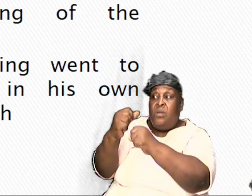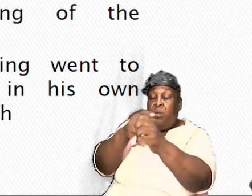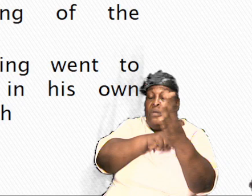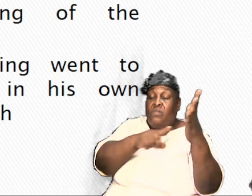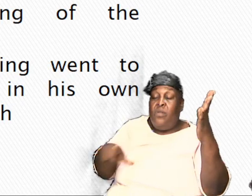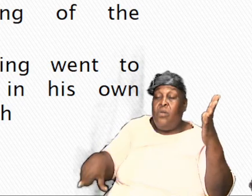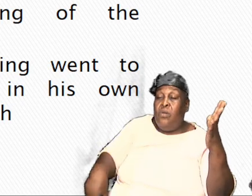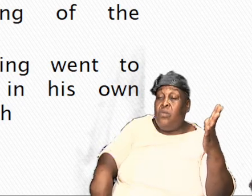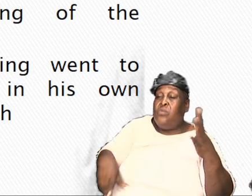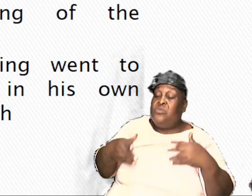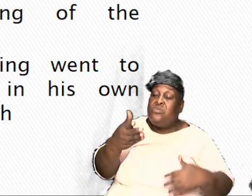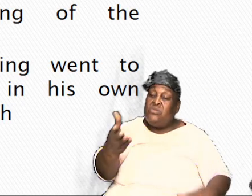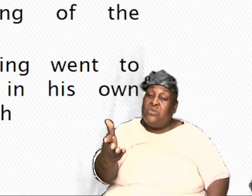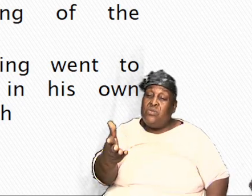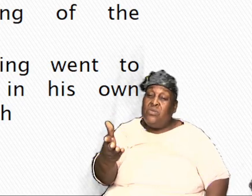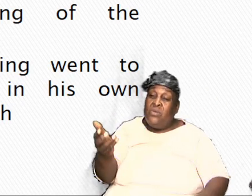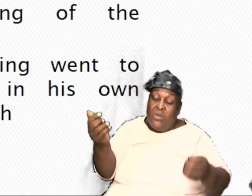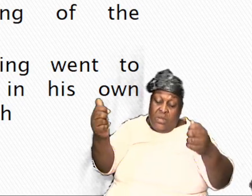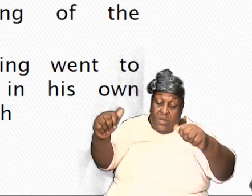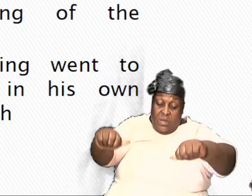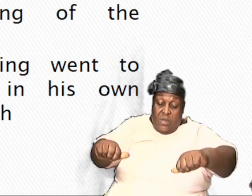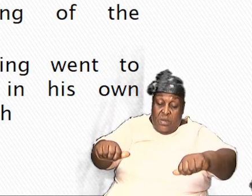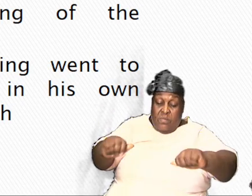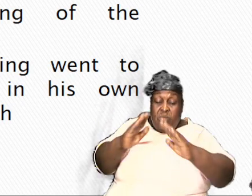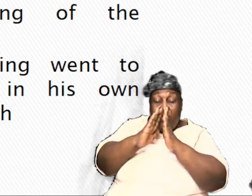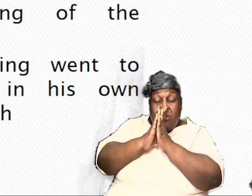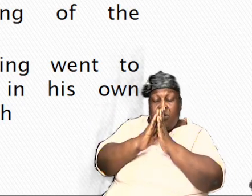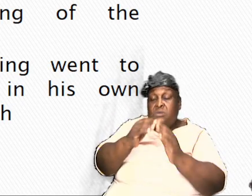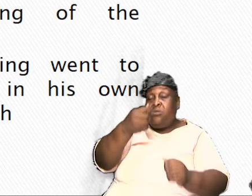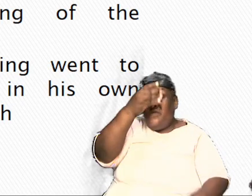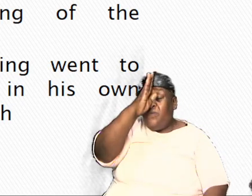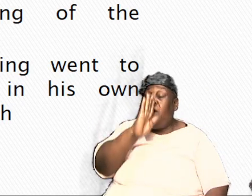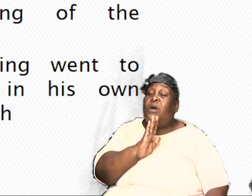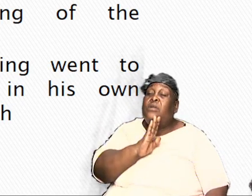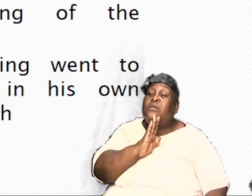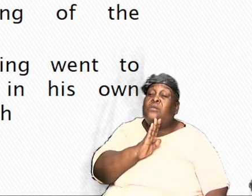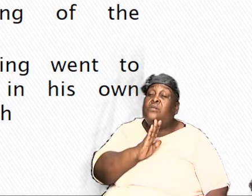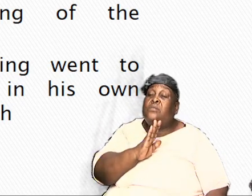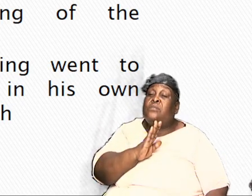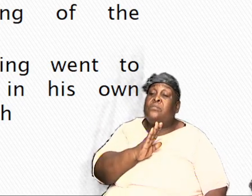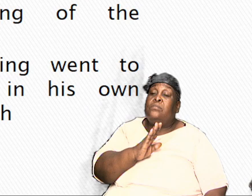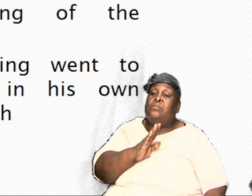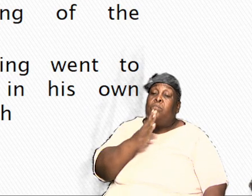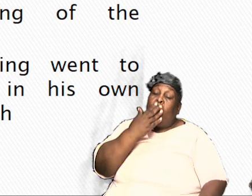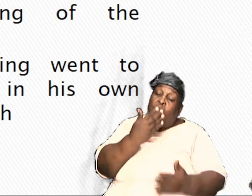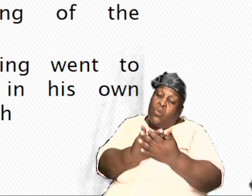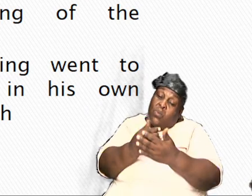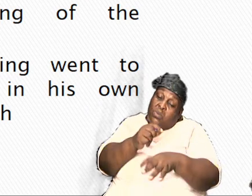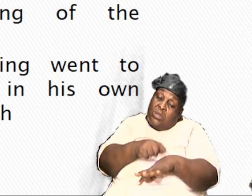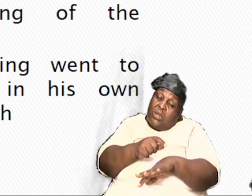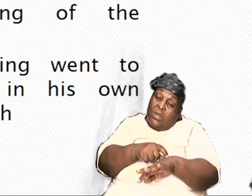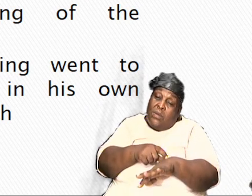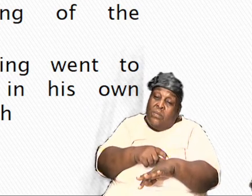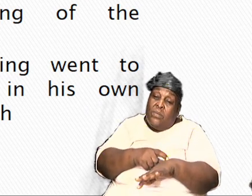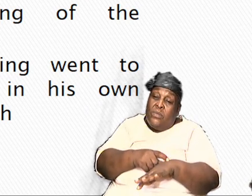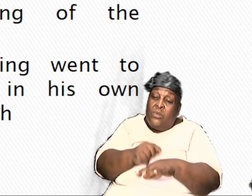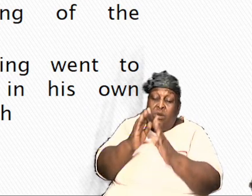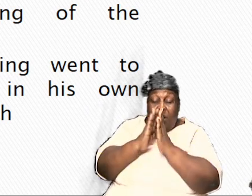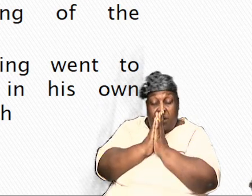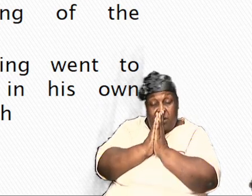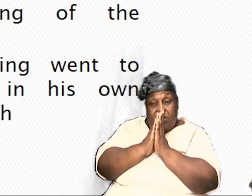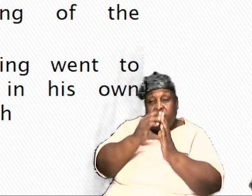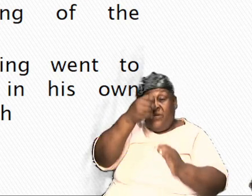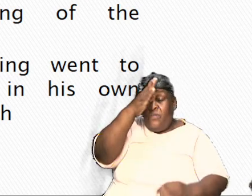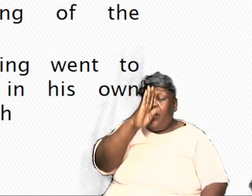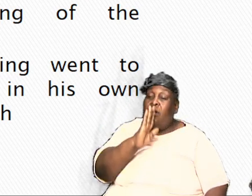was able to inquire of the Lord. We said that it was a good time for him to inquire of the